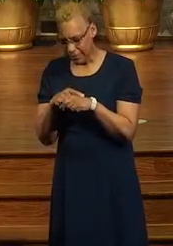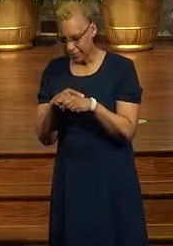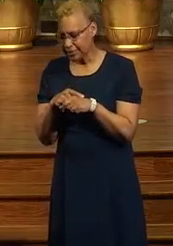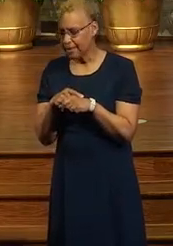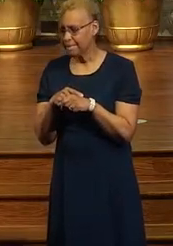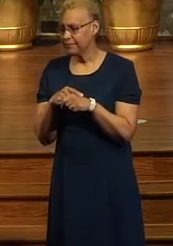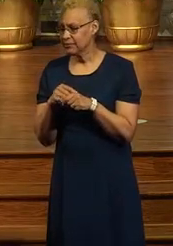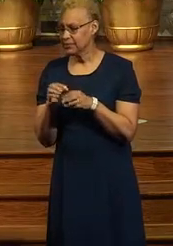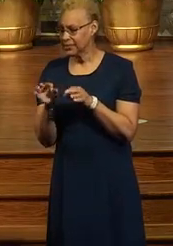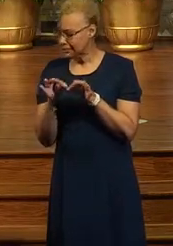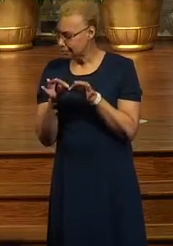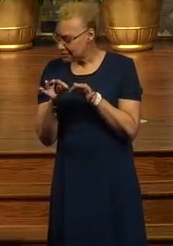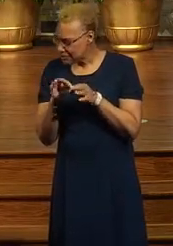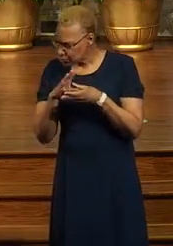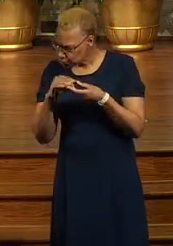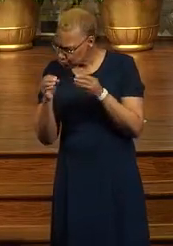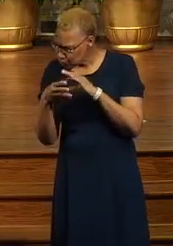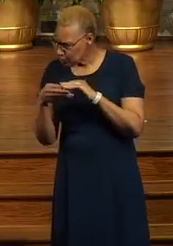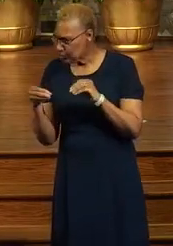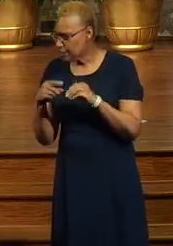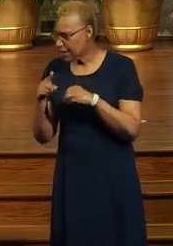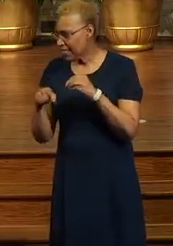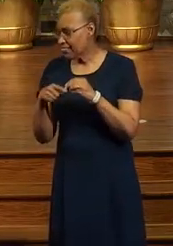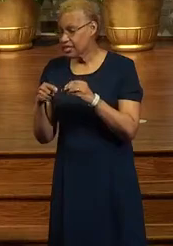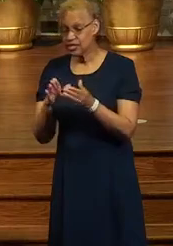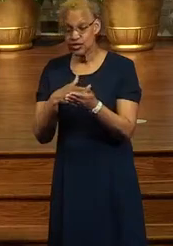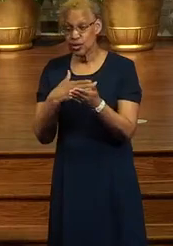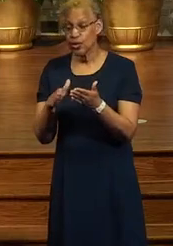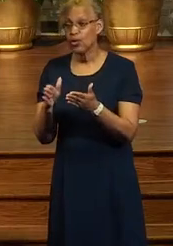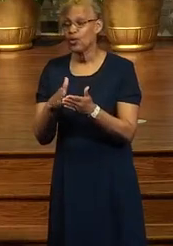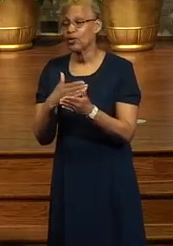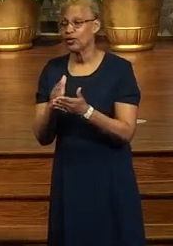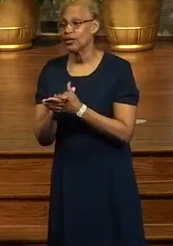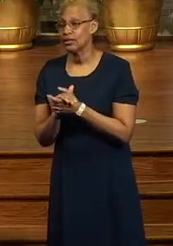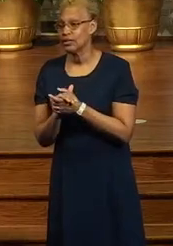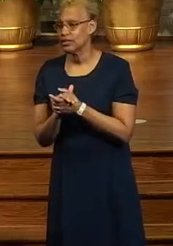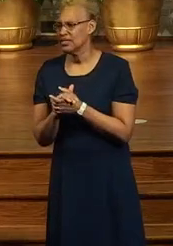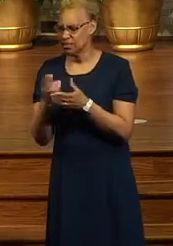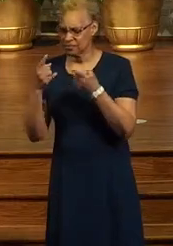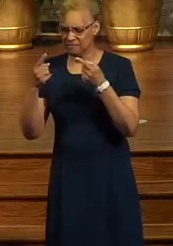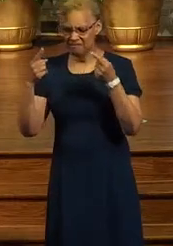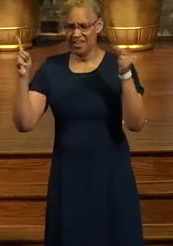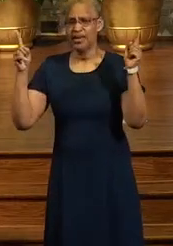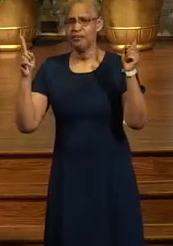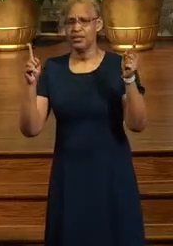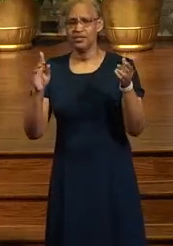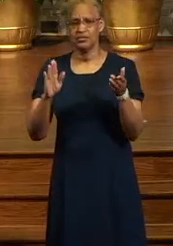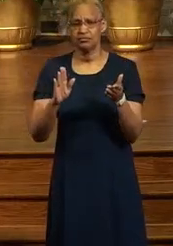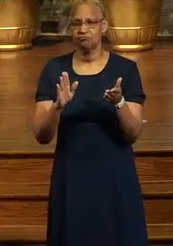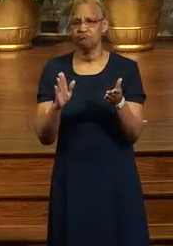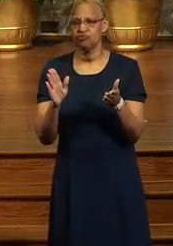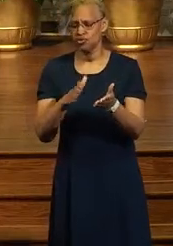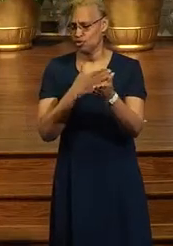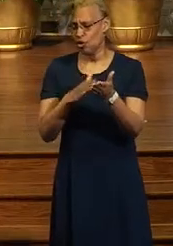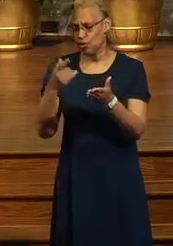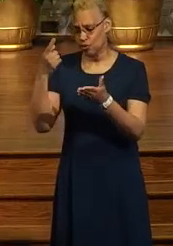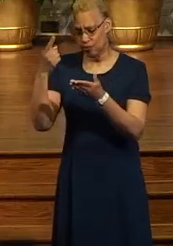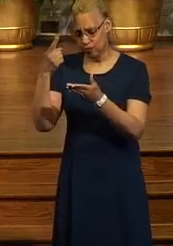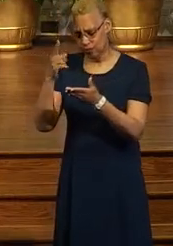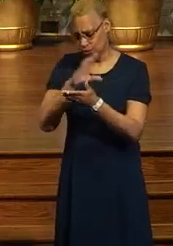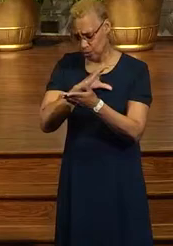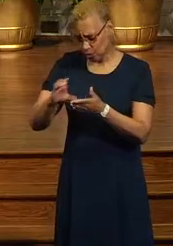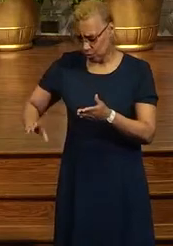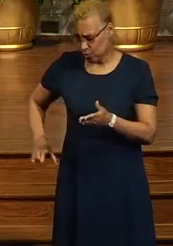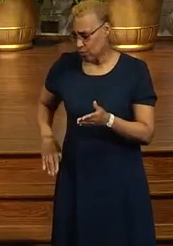points that you might be interested in knowing about this song. This is one of the most famous songs that's sung in the Christian community, written by Henry